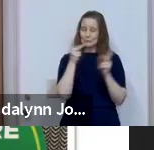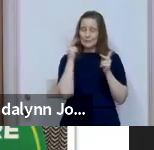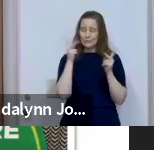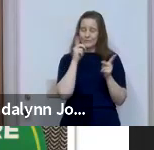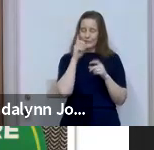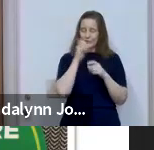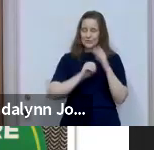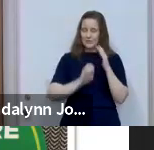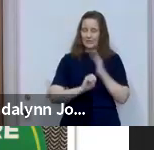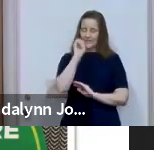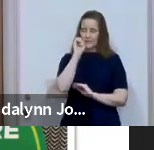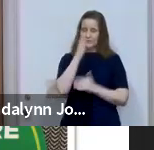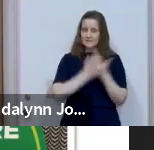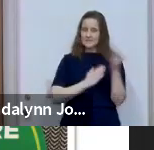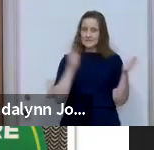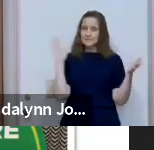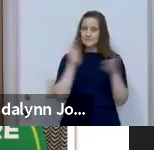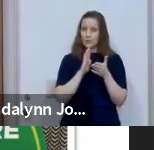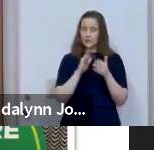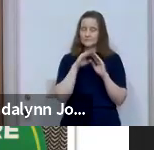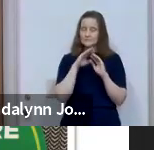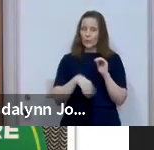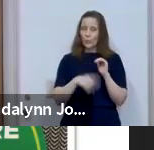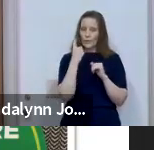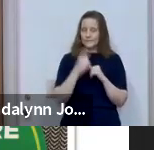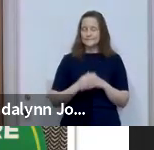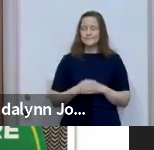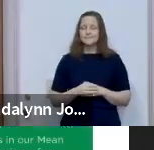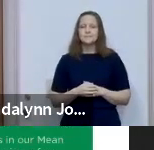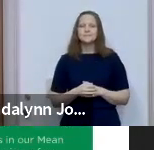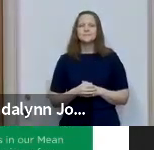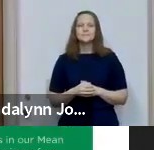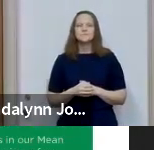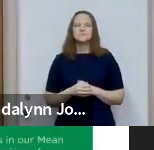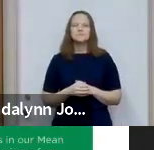Some it's that are smaller are down to 1. Next slide.